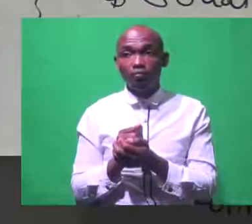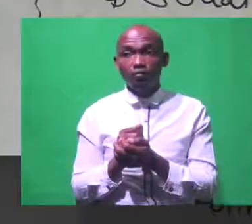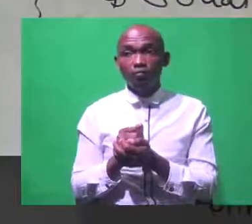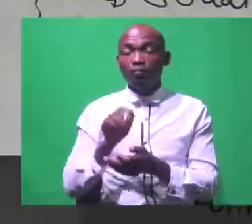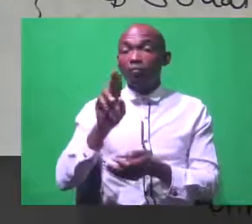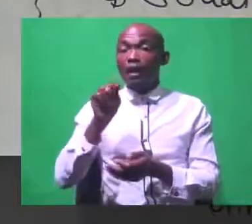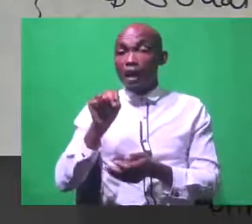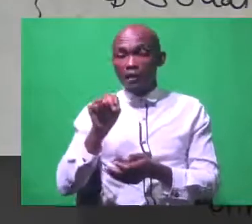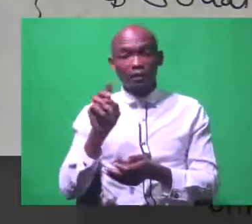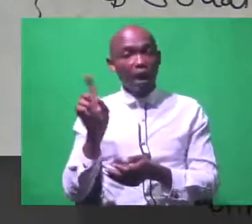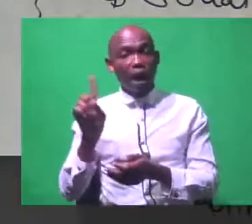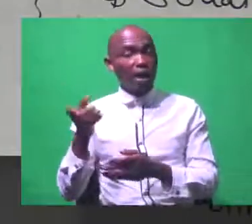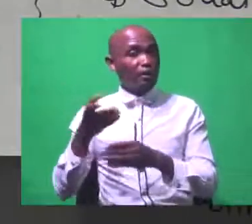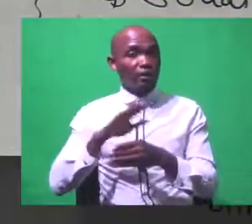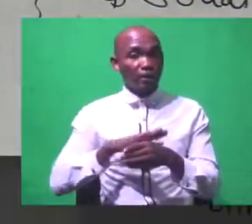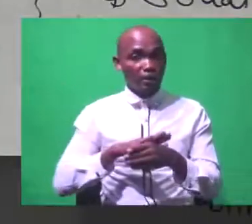unskilled